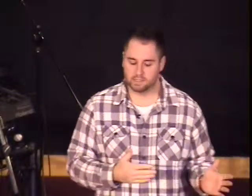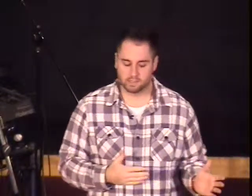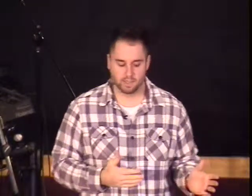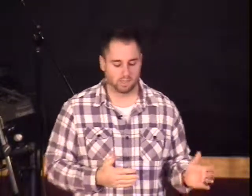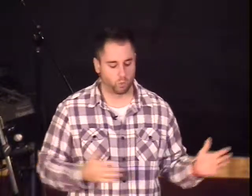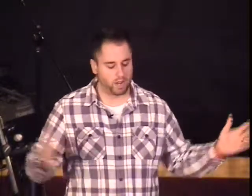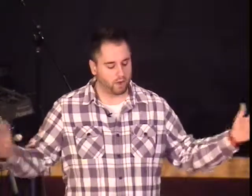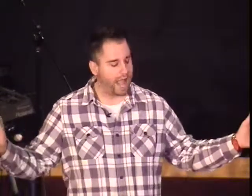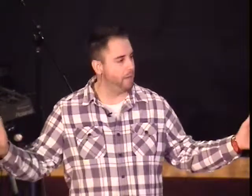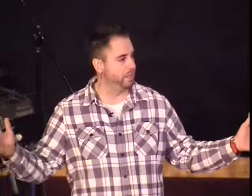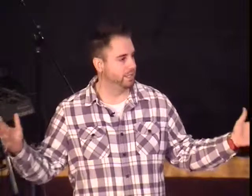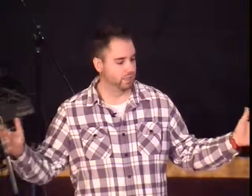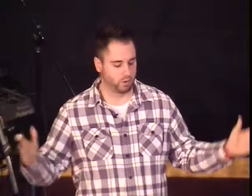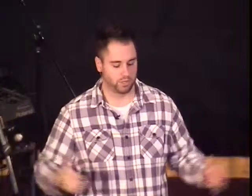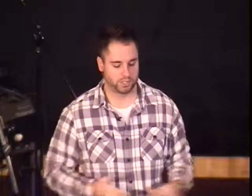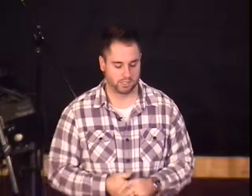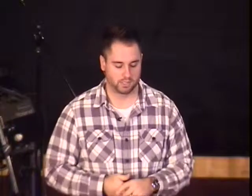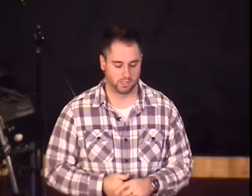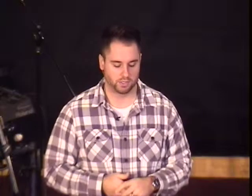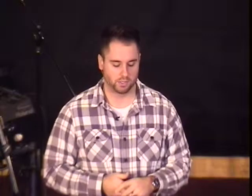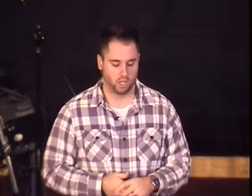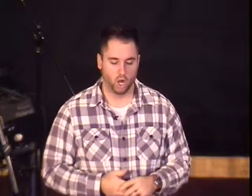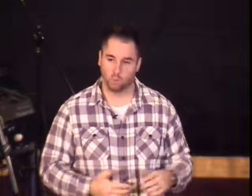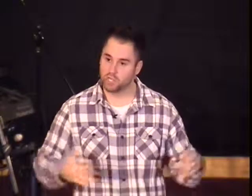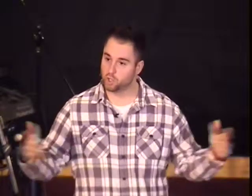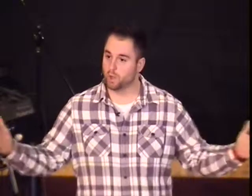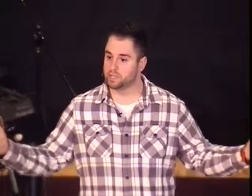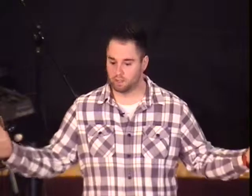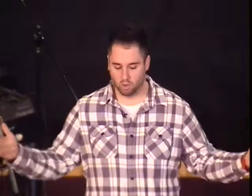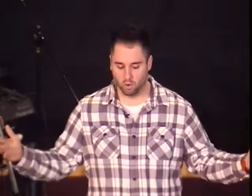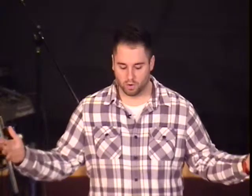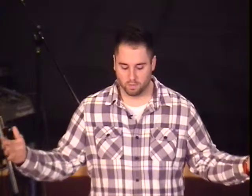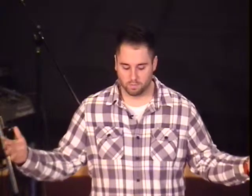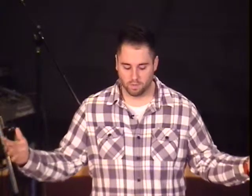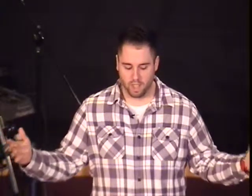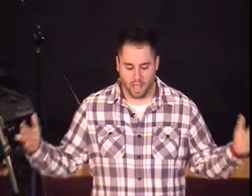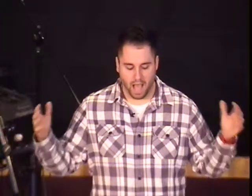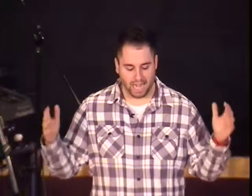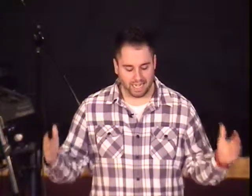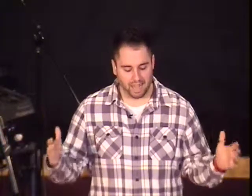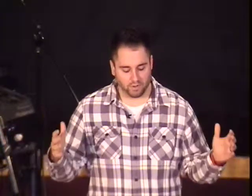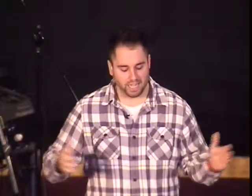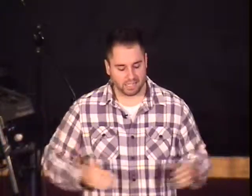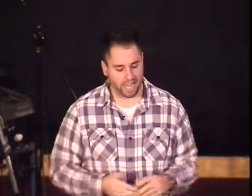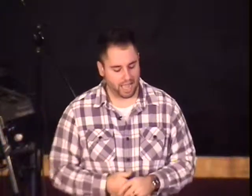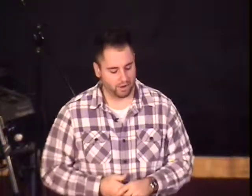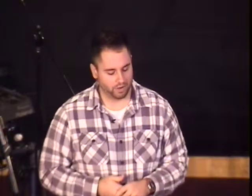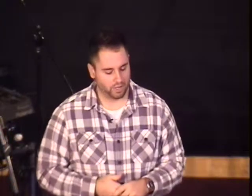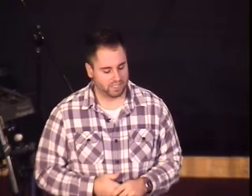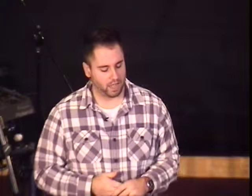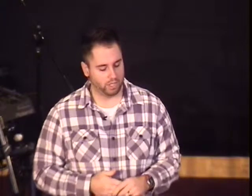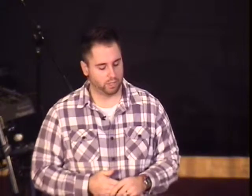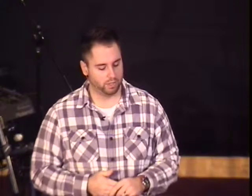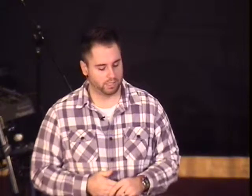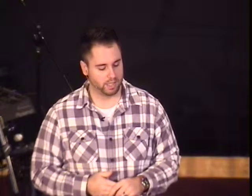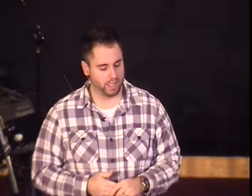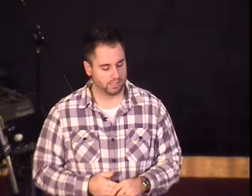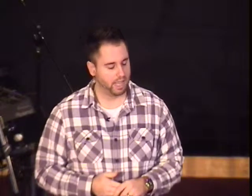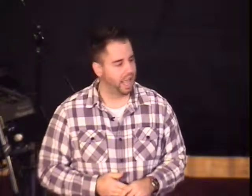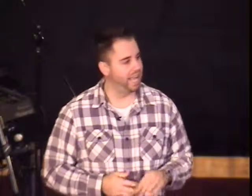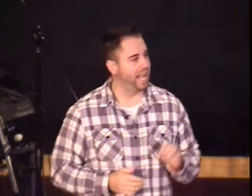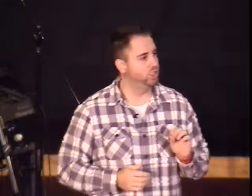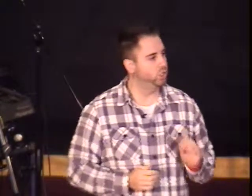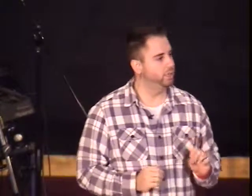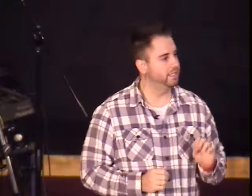to them, and he says this, whatever happens, dear brothers and sisters, rejoice in the Lord. I never get tired of telling you these